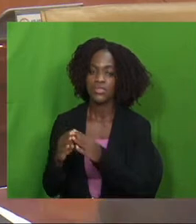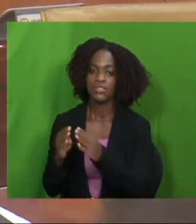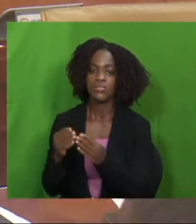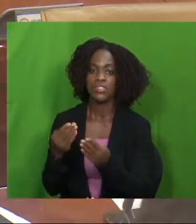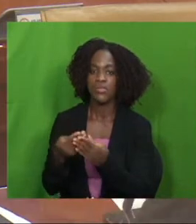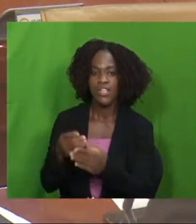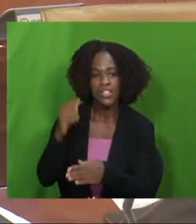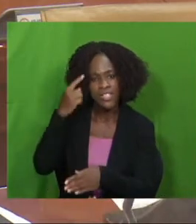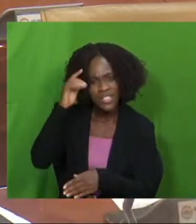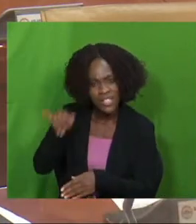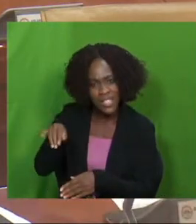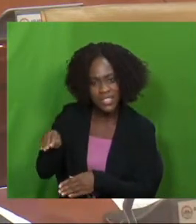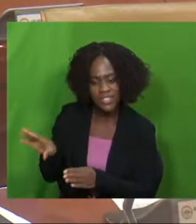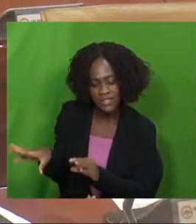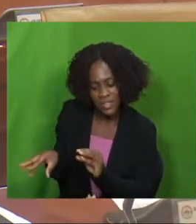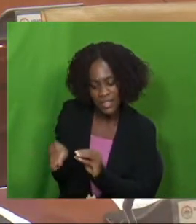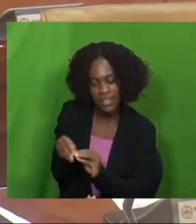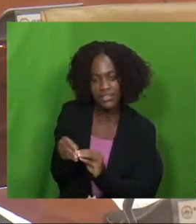been captured.